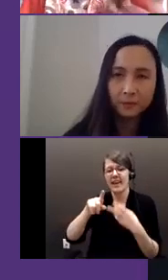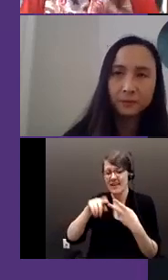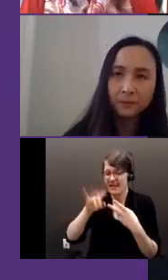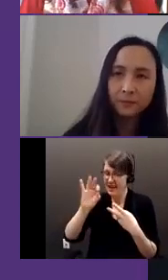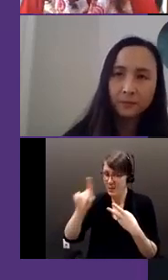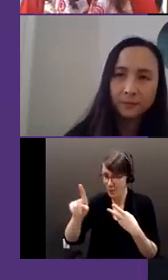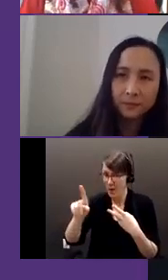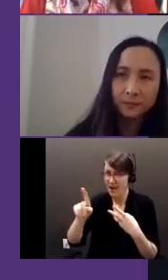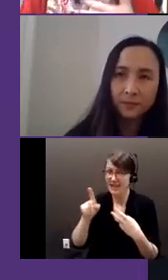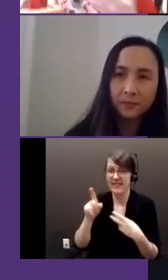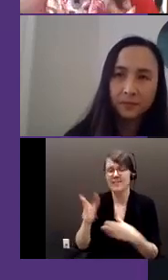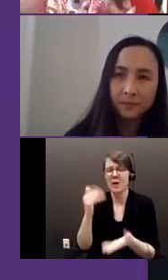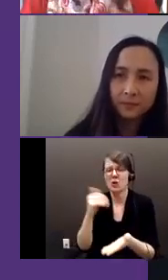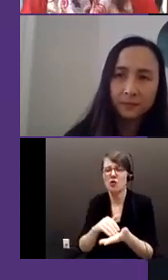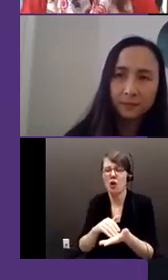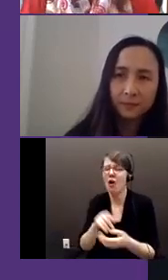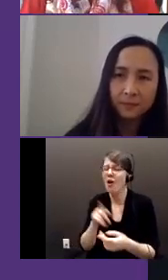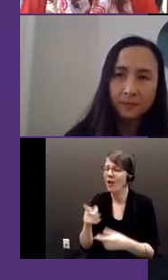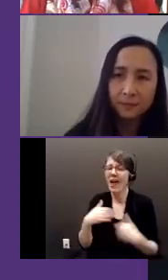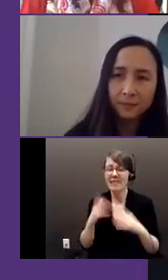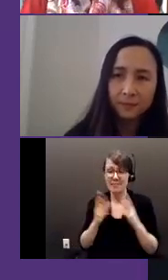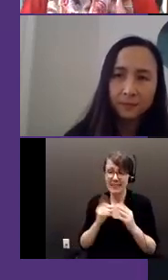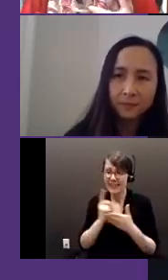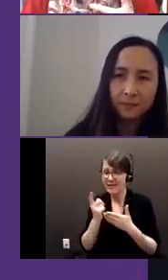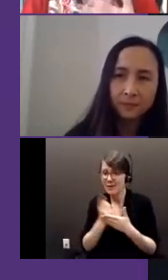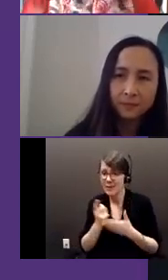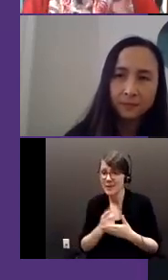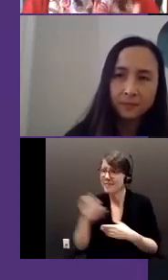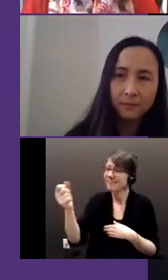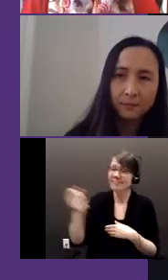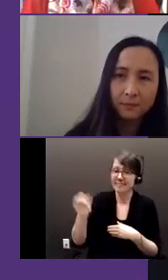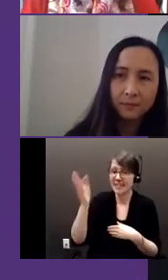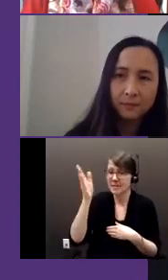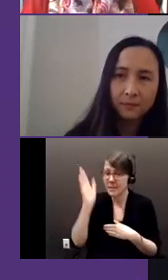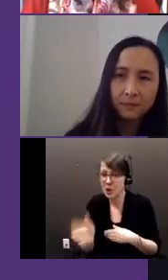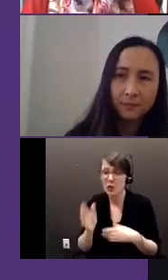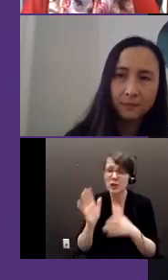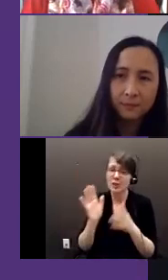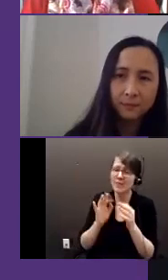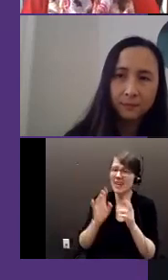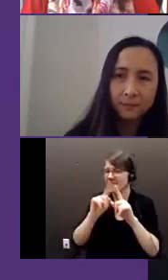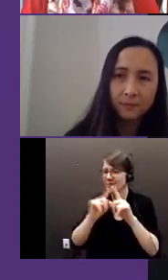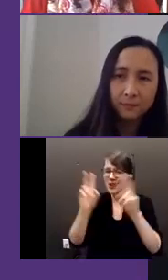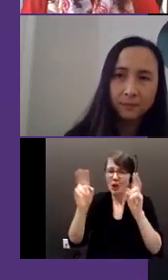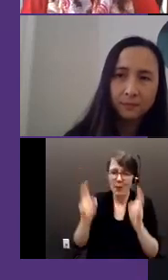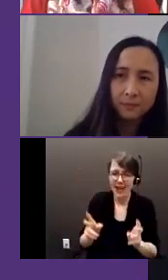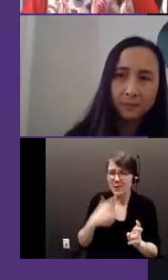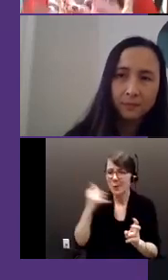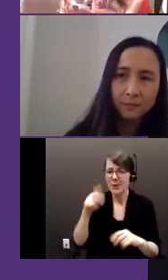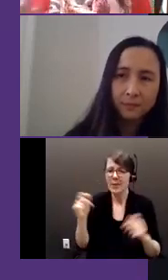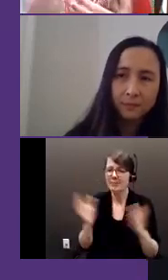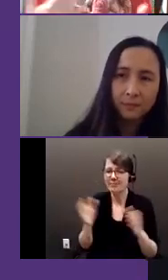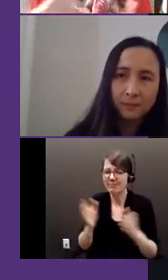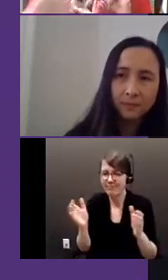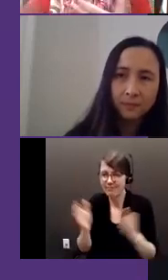they have speakers that come in and they talk about different things. I would love to be able to see us do more of that and